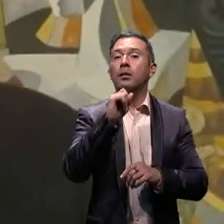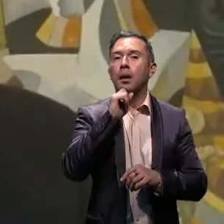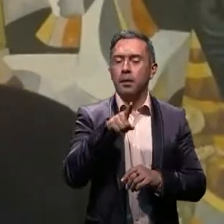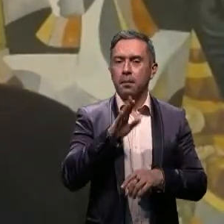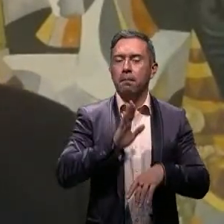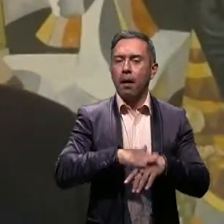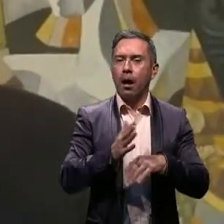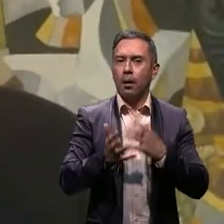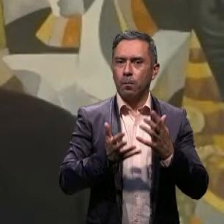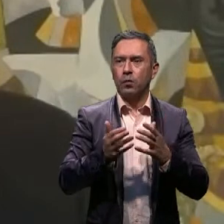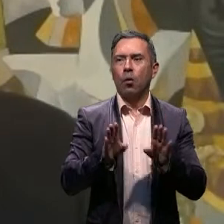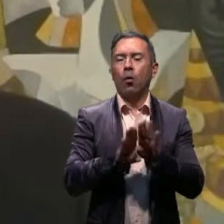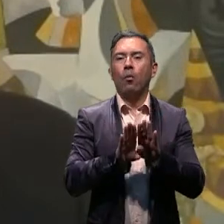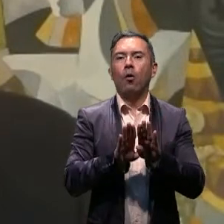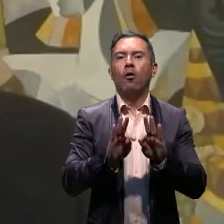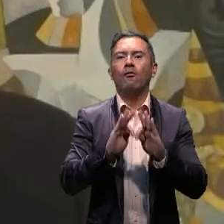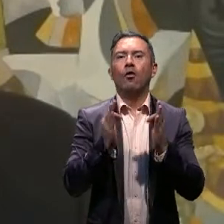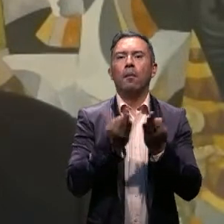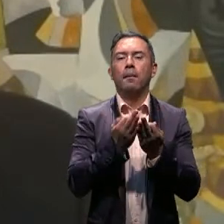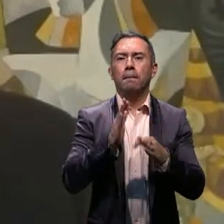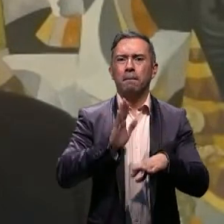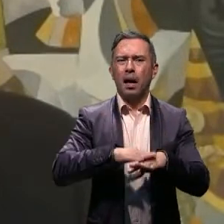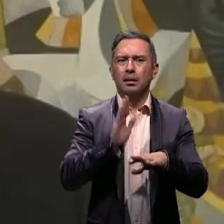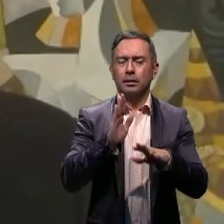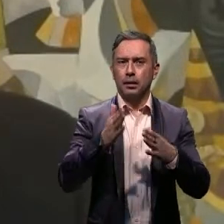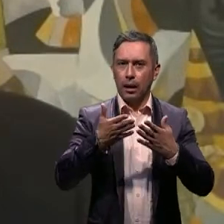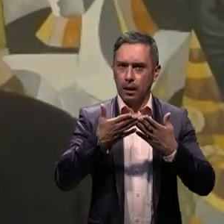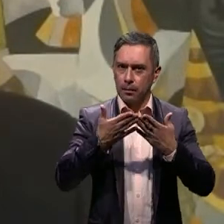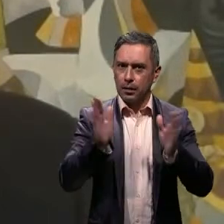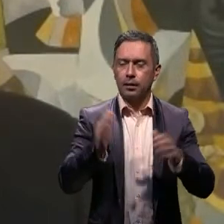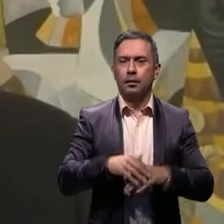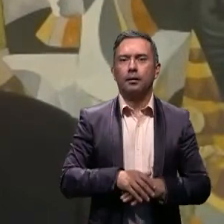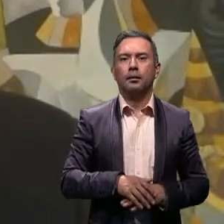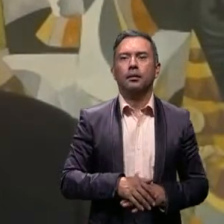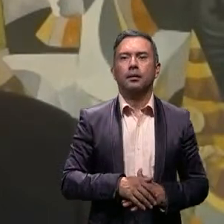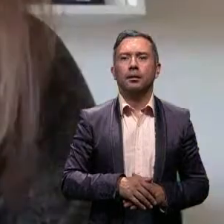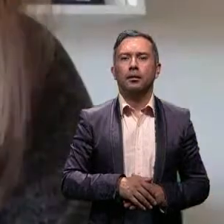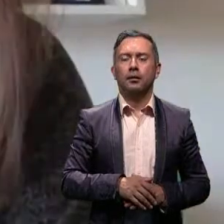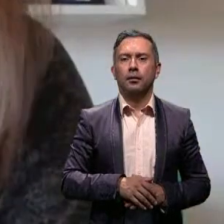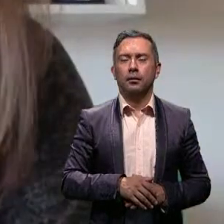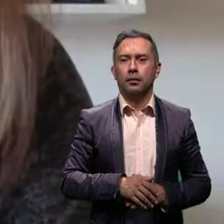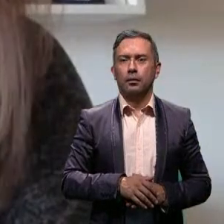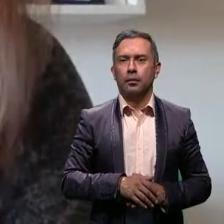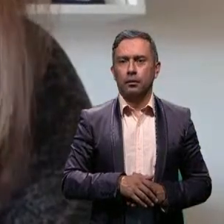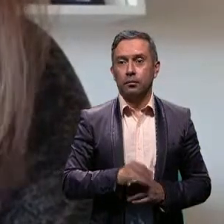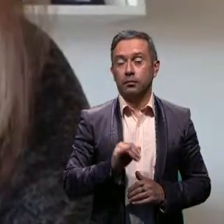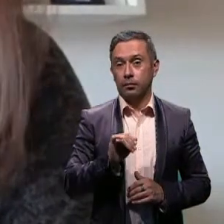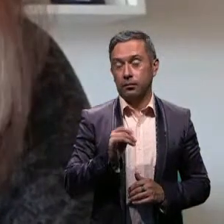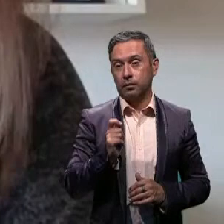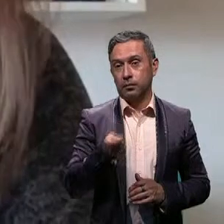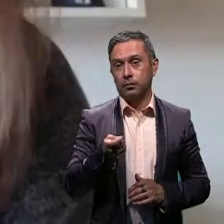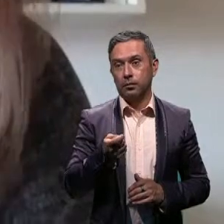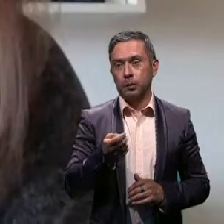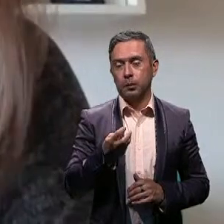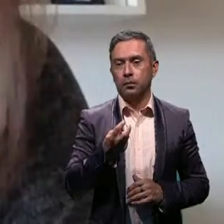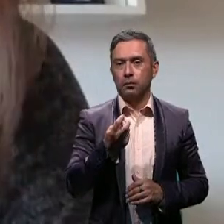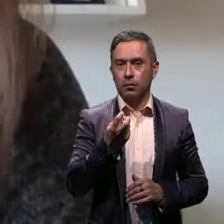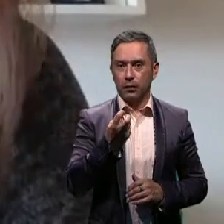are also taking in a more open manner this